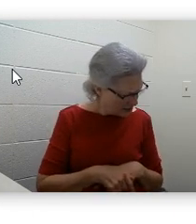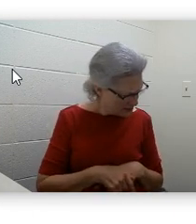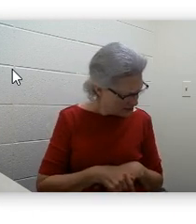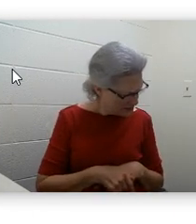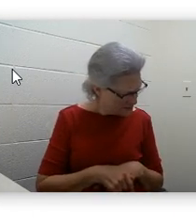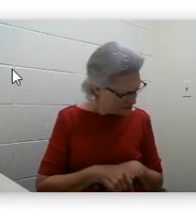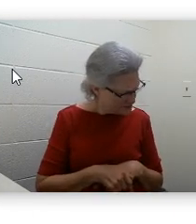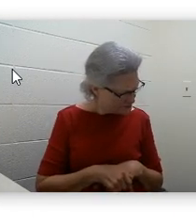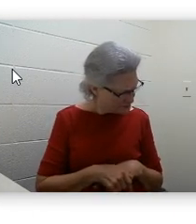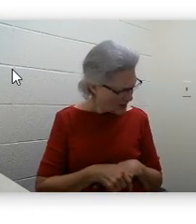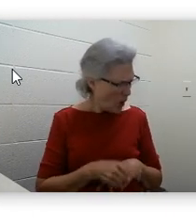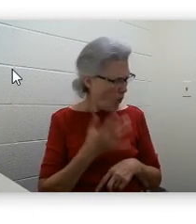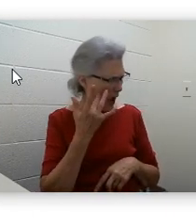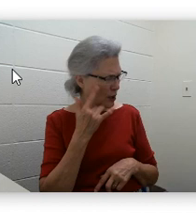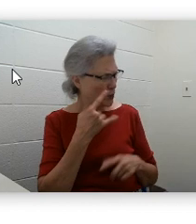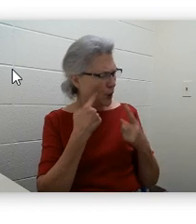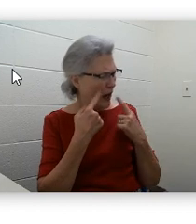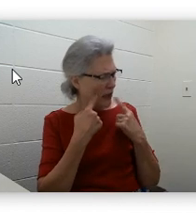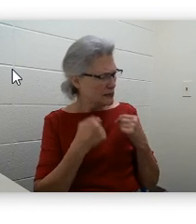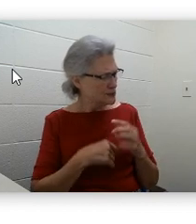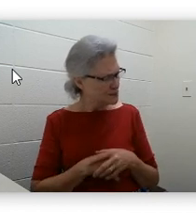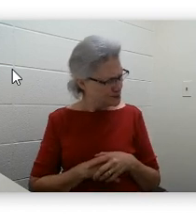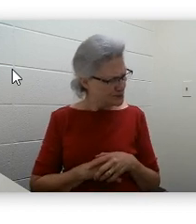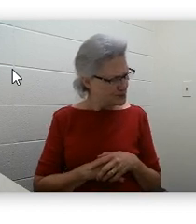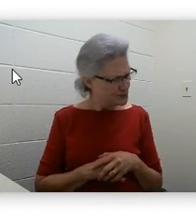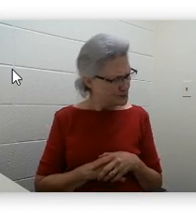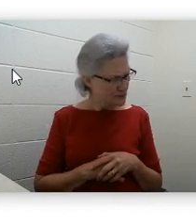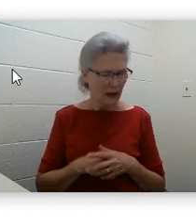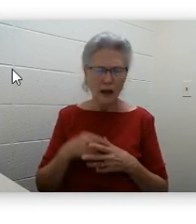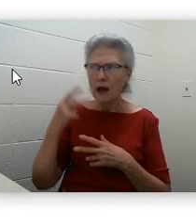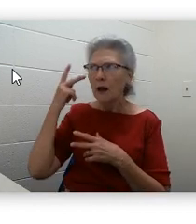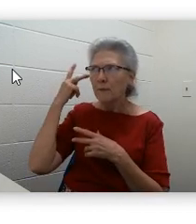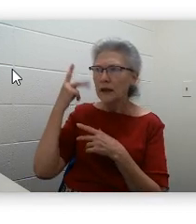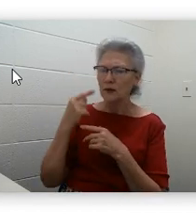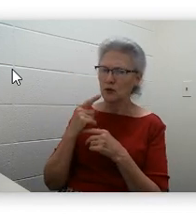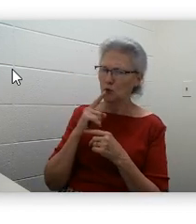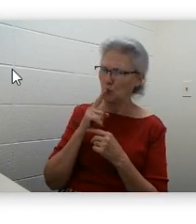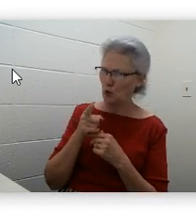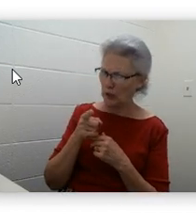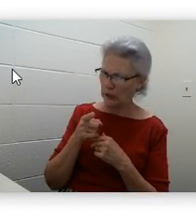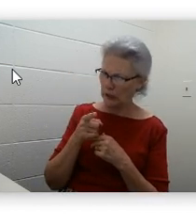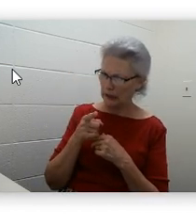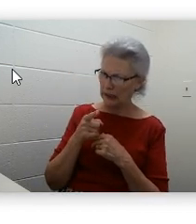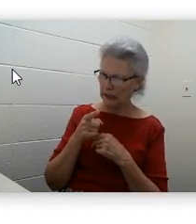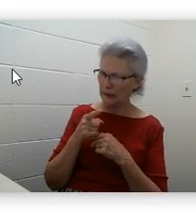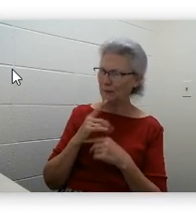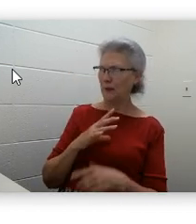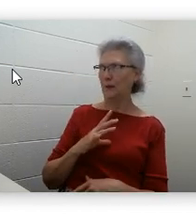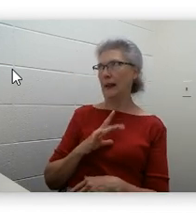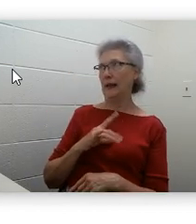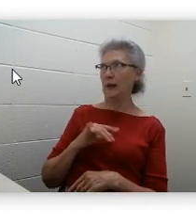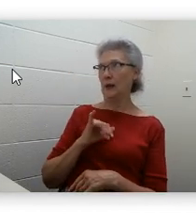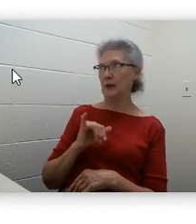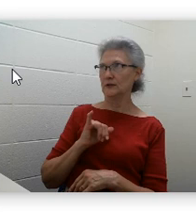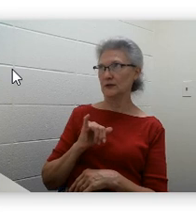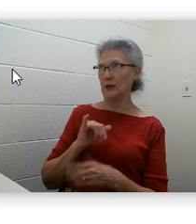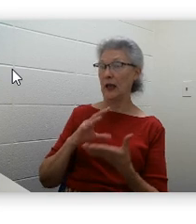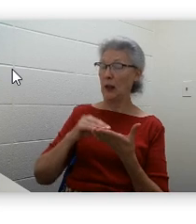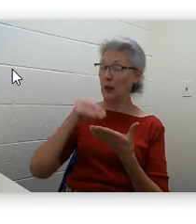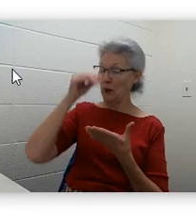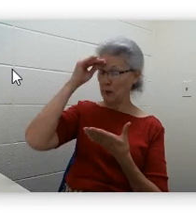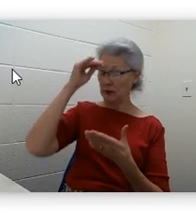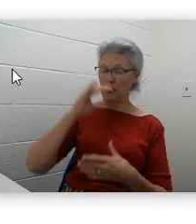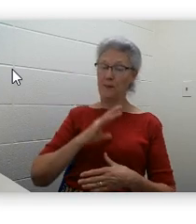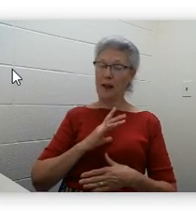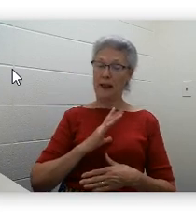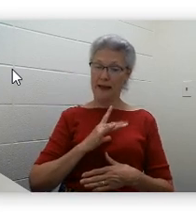courteously, why are you crying? Peter could be exceedingly polite also, having learned the